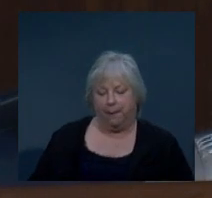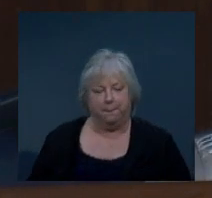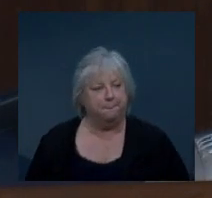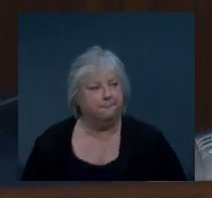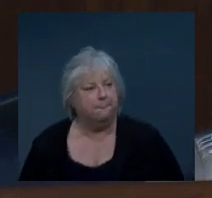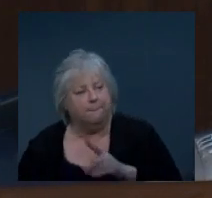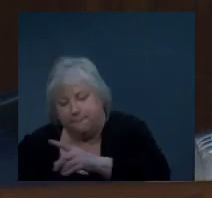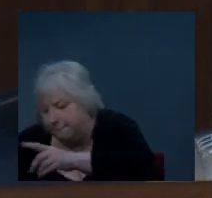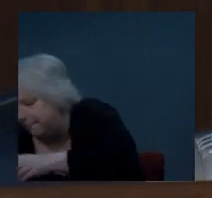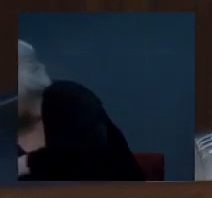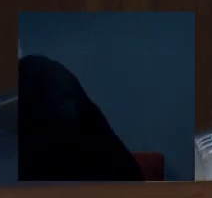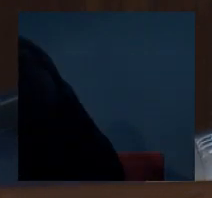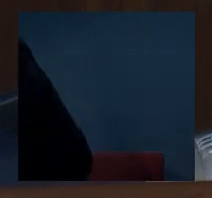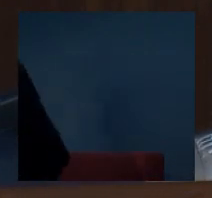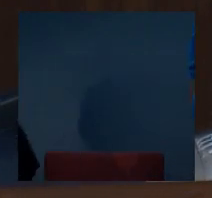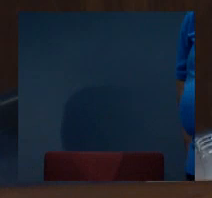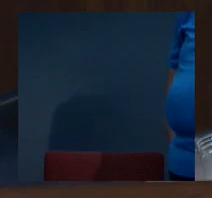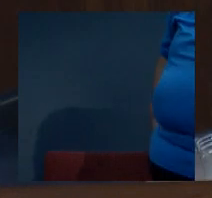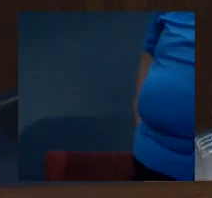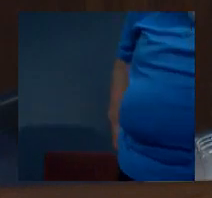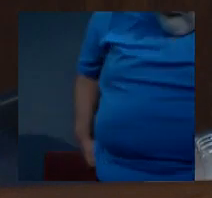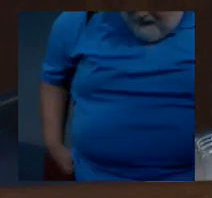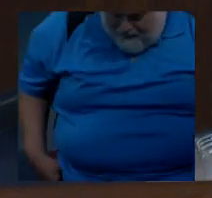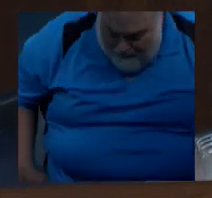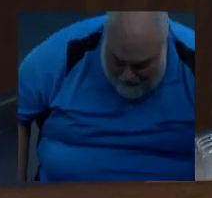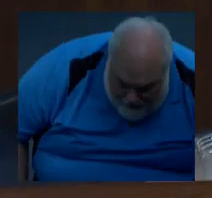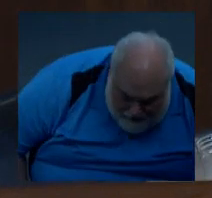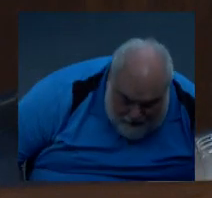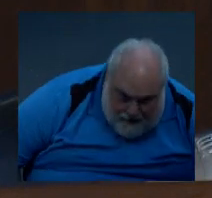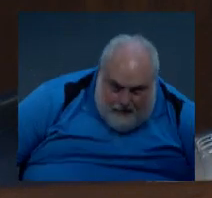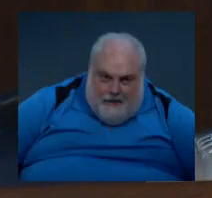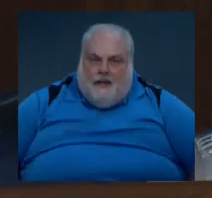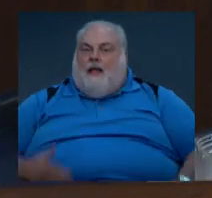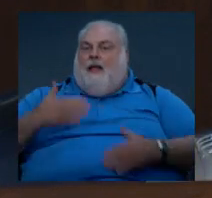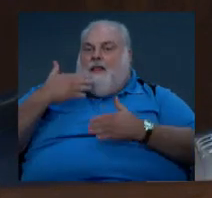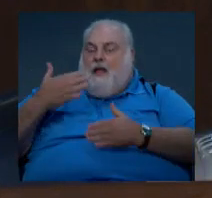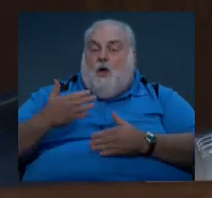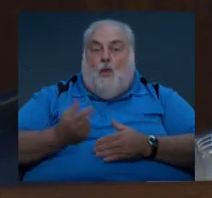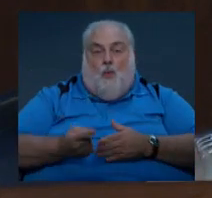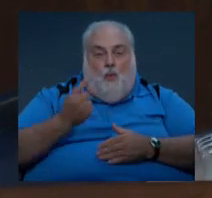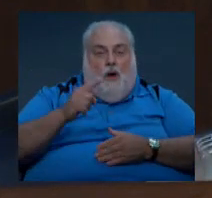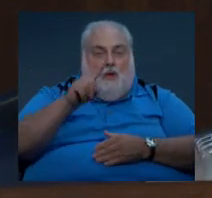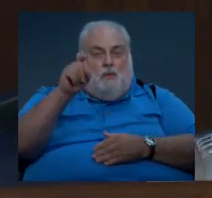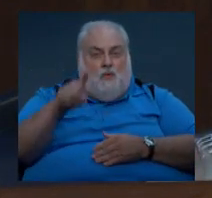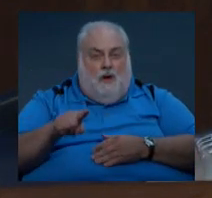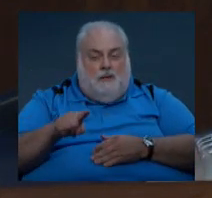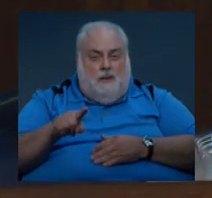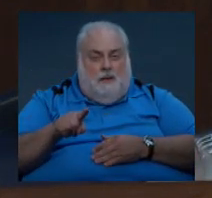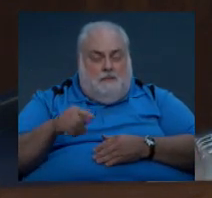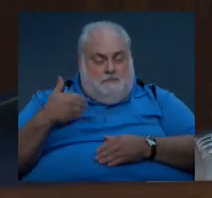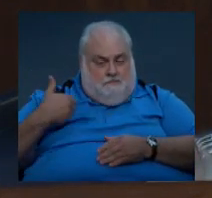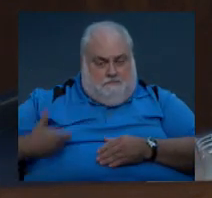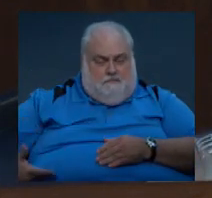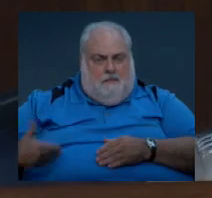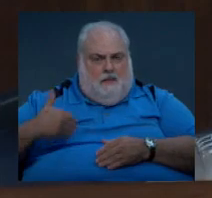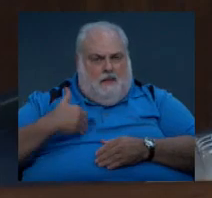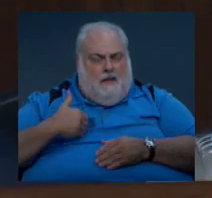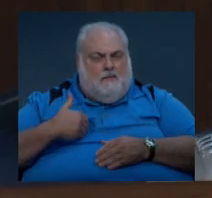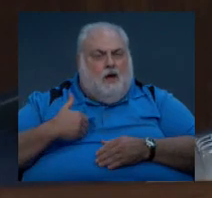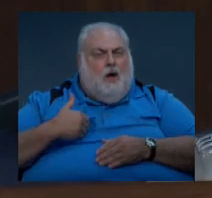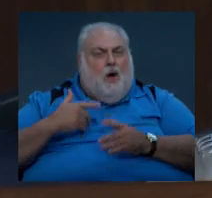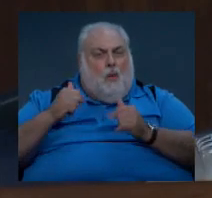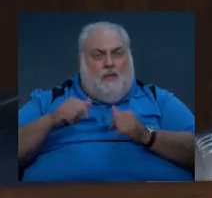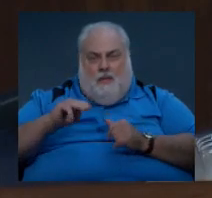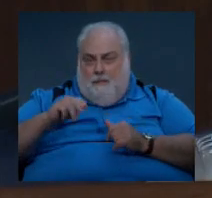one of the questions I have, and when the mayor and I worked together before, one of the things that his